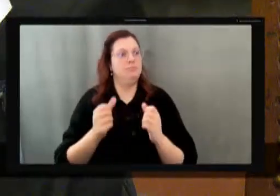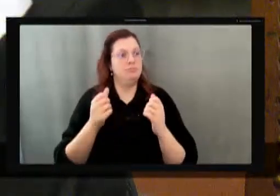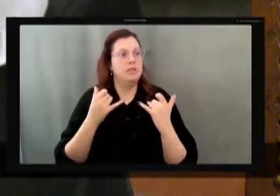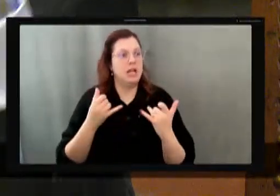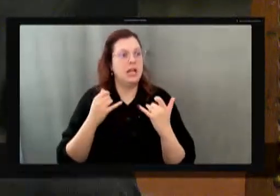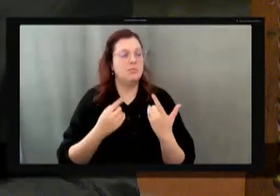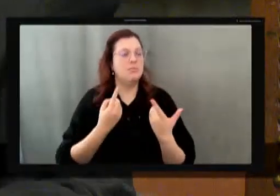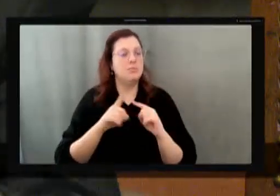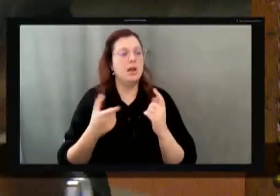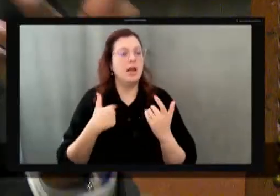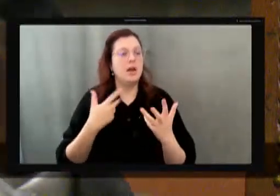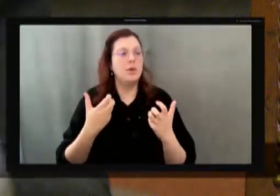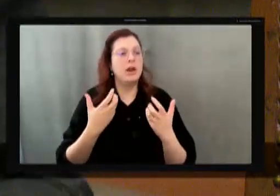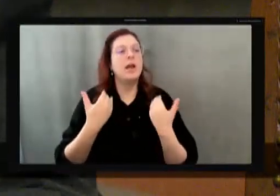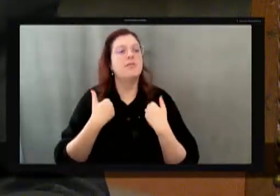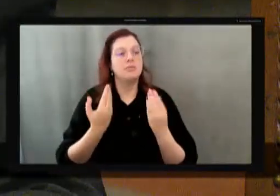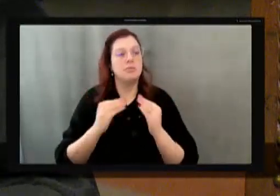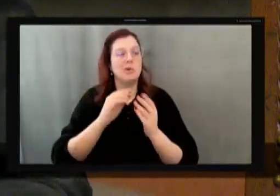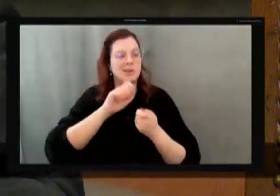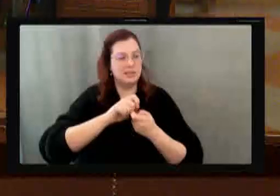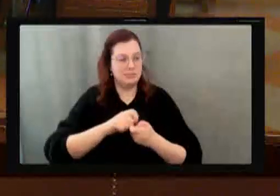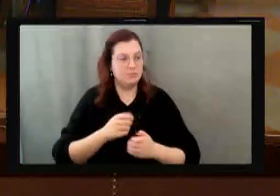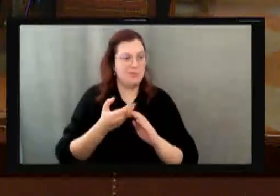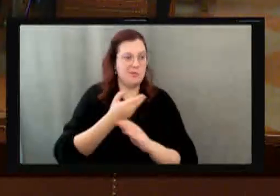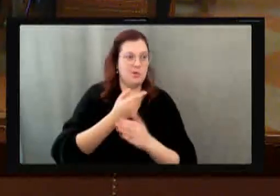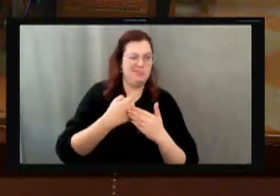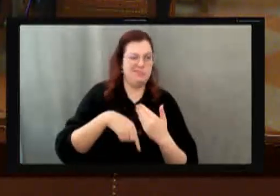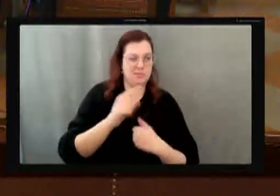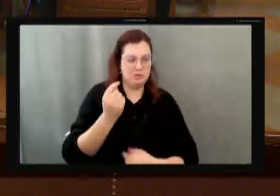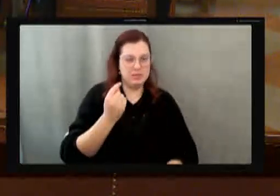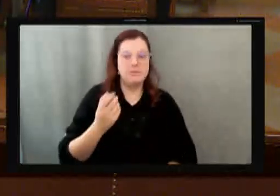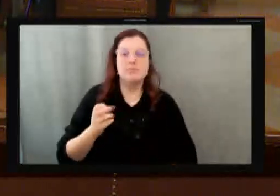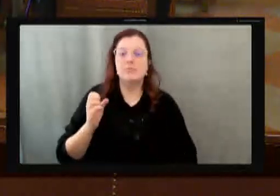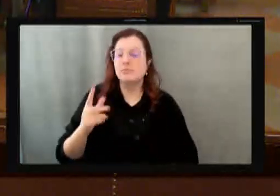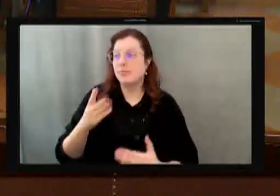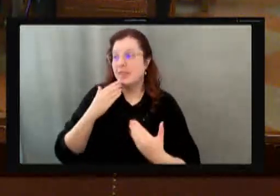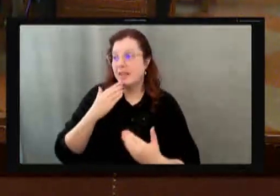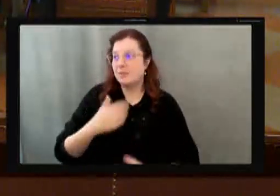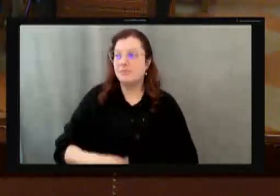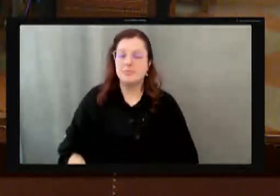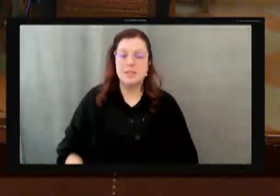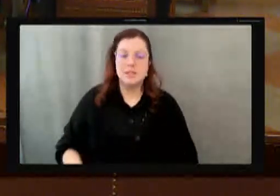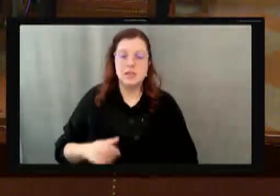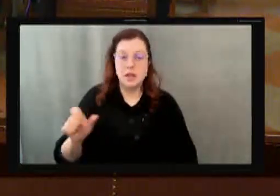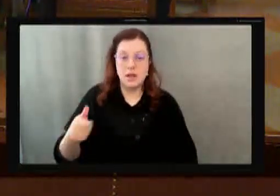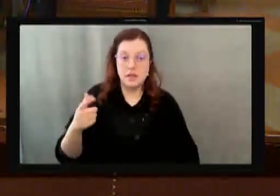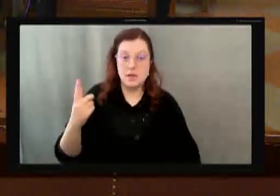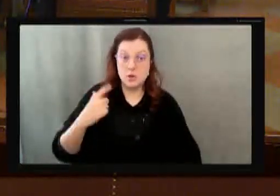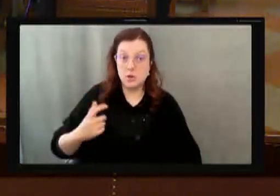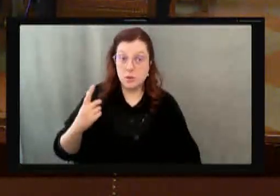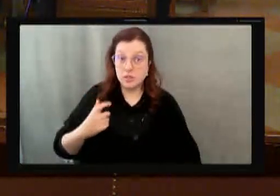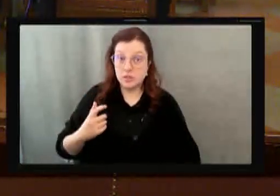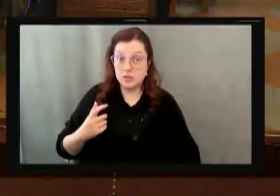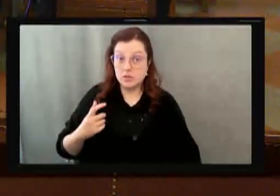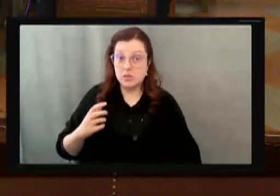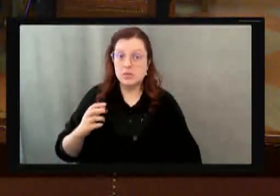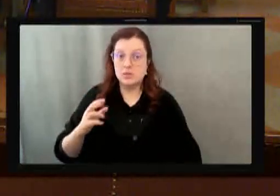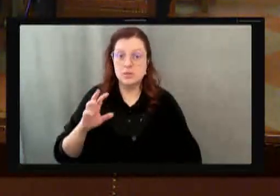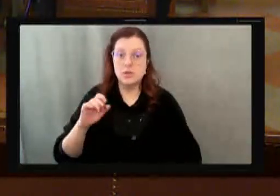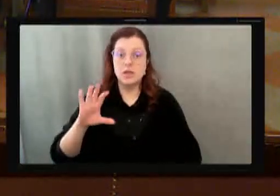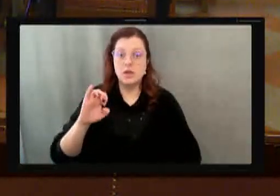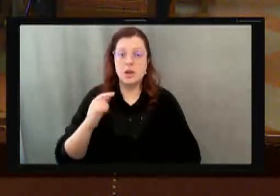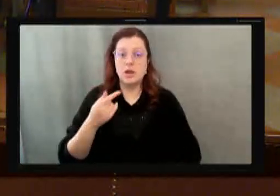before the final vote on Tuesday. Thank you, Madam Chair. Yep. Thank you. Thanks. Any further first round? Councilman Coghill. Yep. Hey,